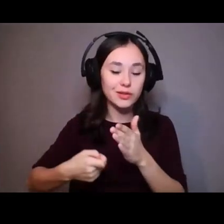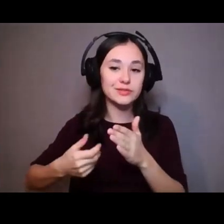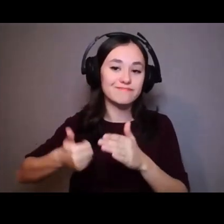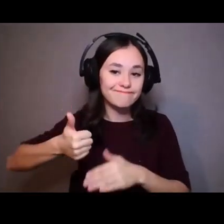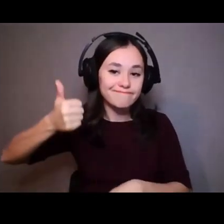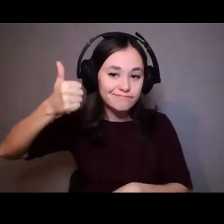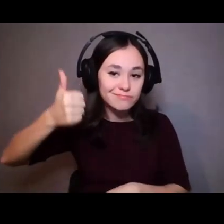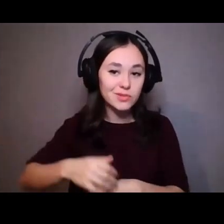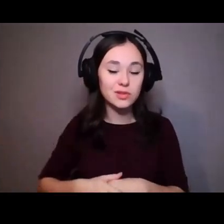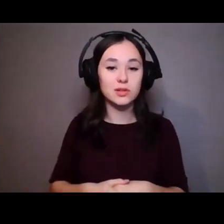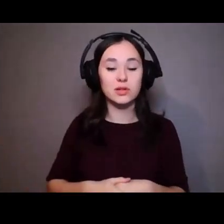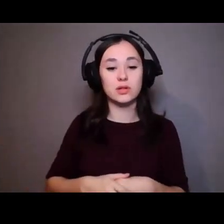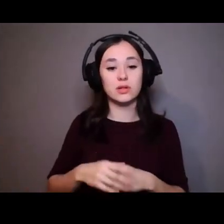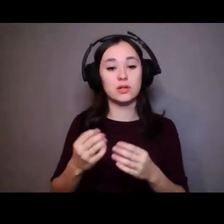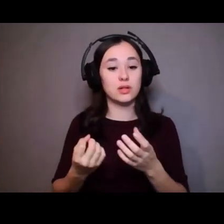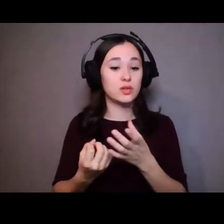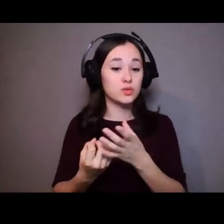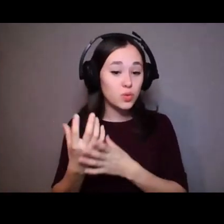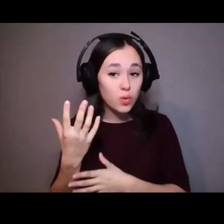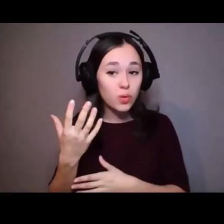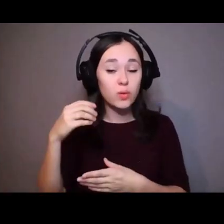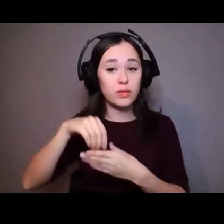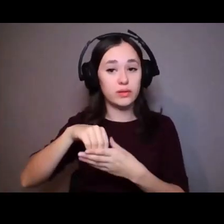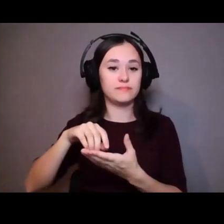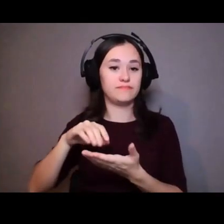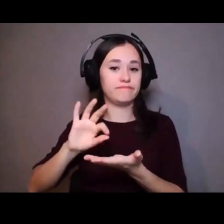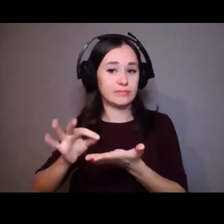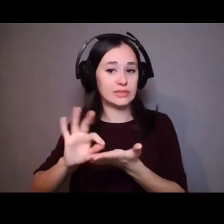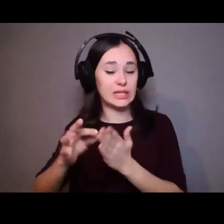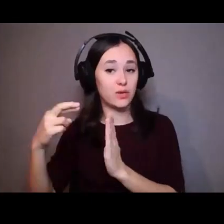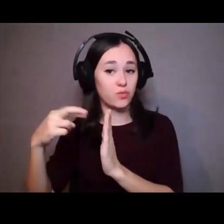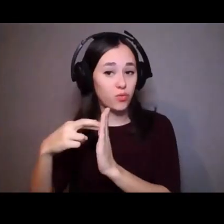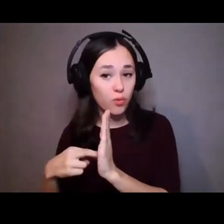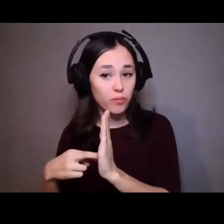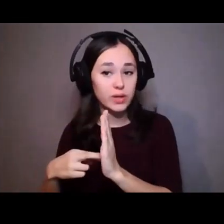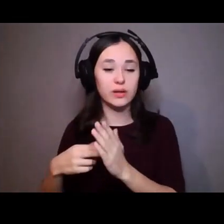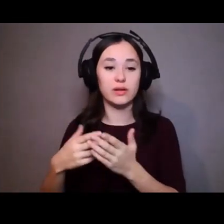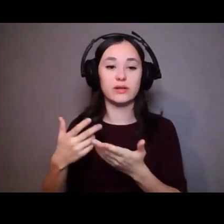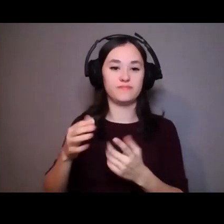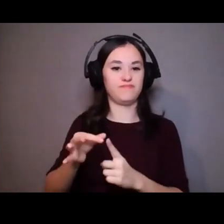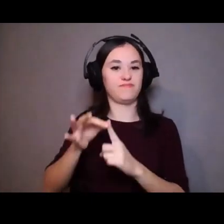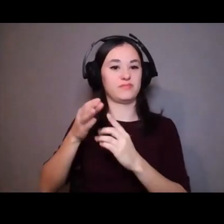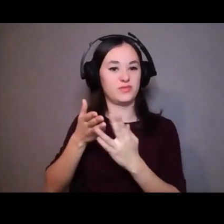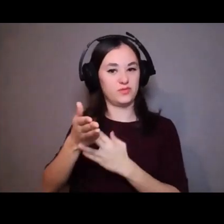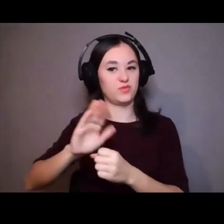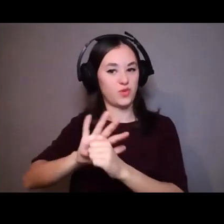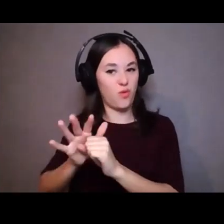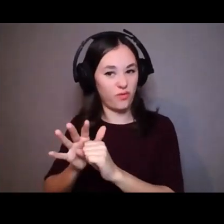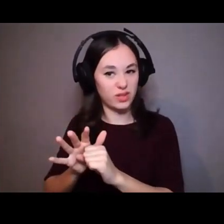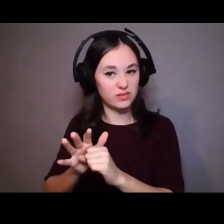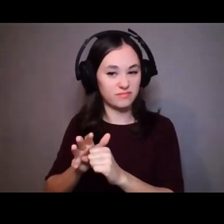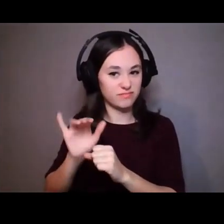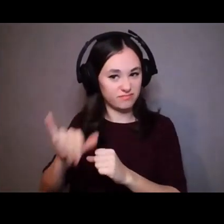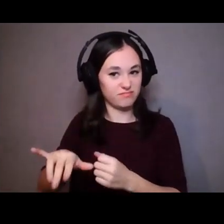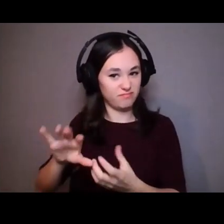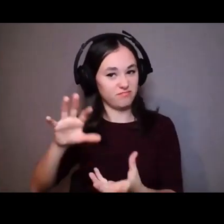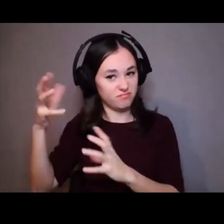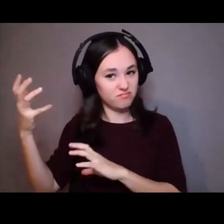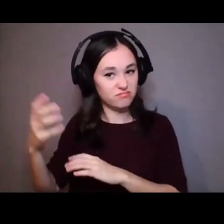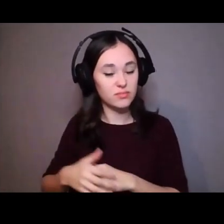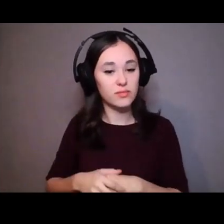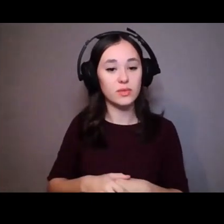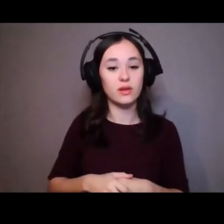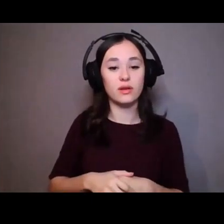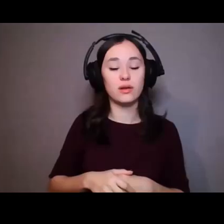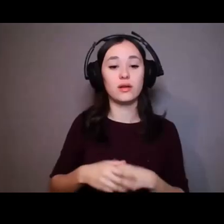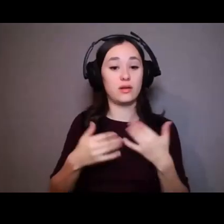growth in Medicaid enrollment, particularly through the COVID-19 public health emergency and the pandemic. And the state currently